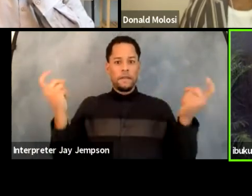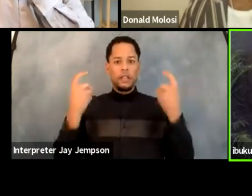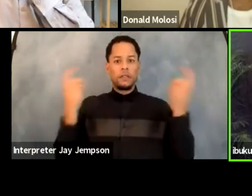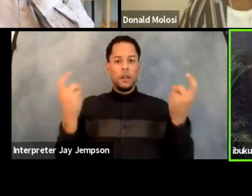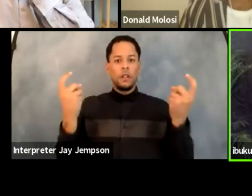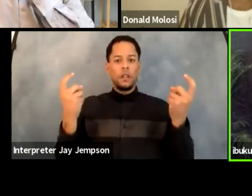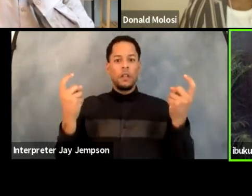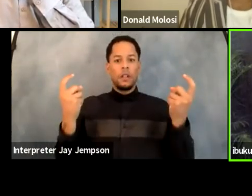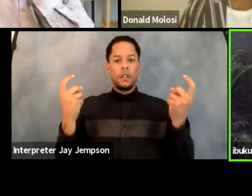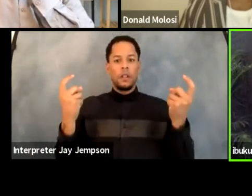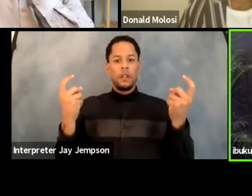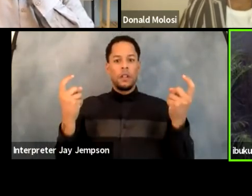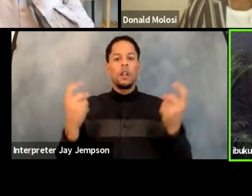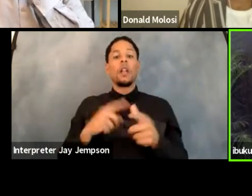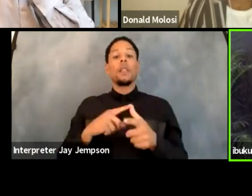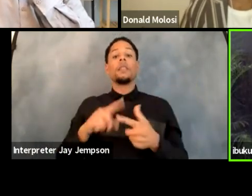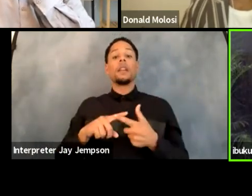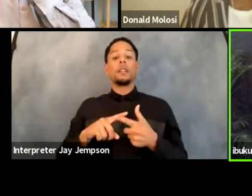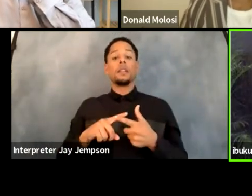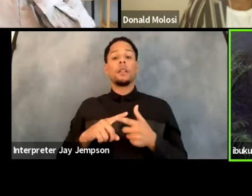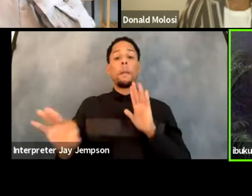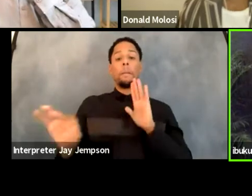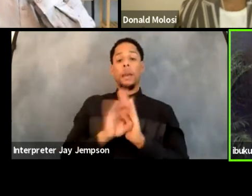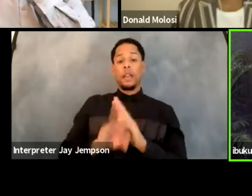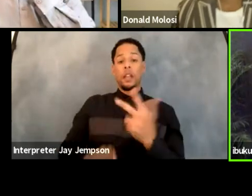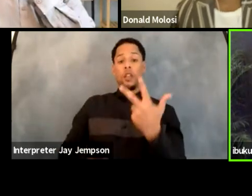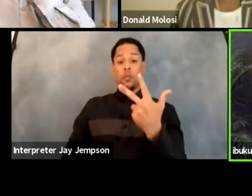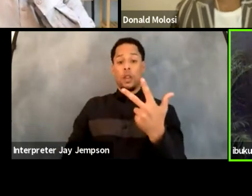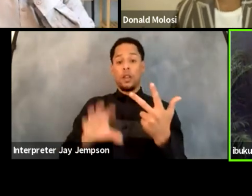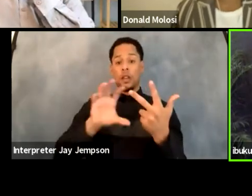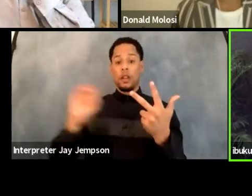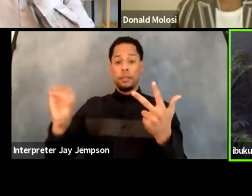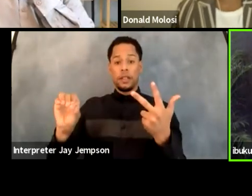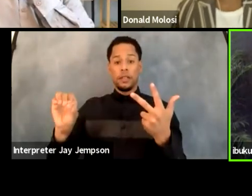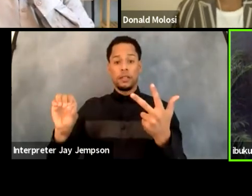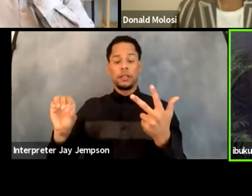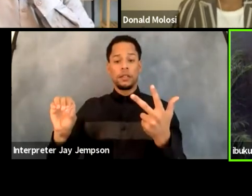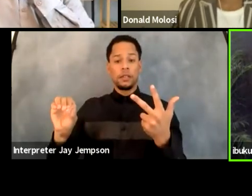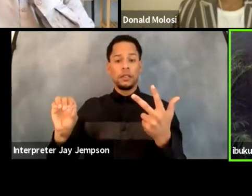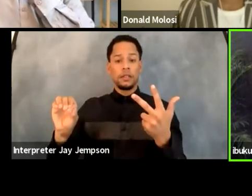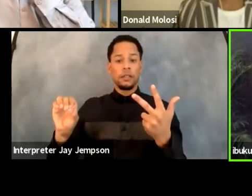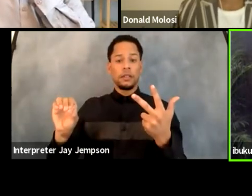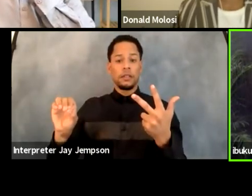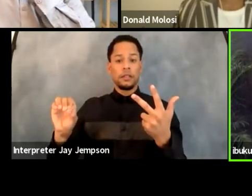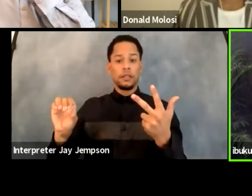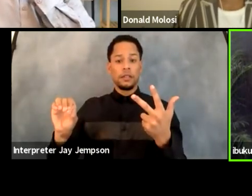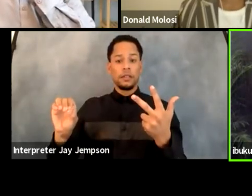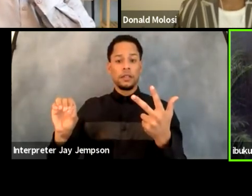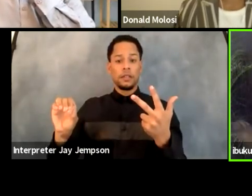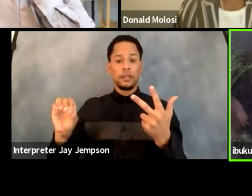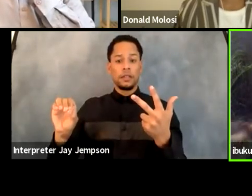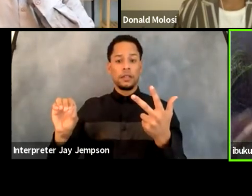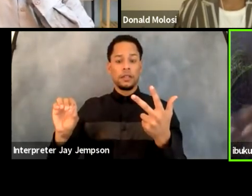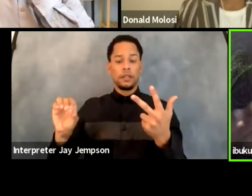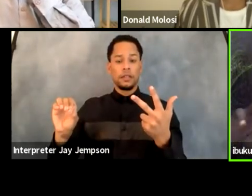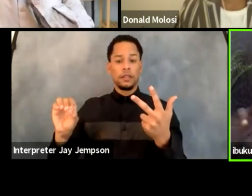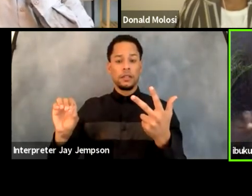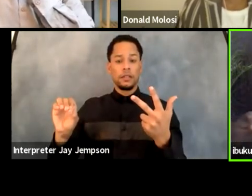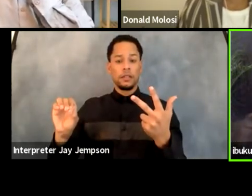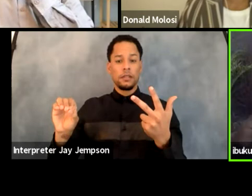selecting fringe companies and selecting curated companies. You know, so for Lagos Theatre Festival,